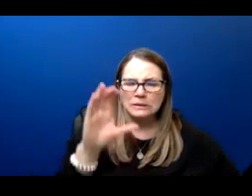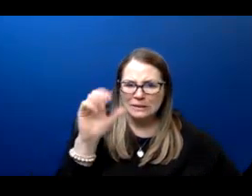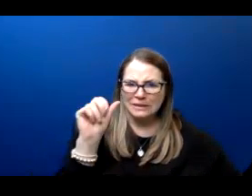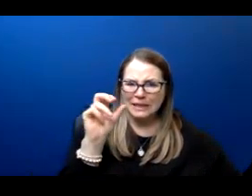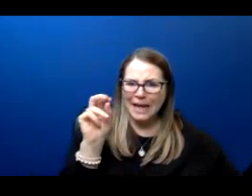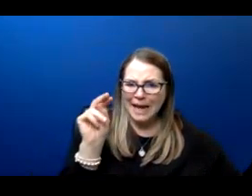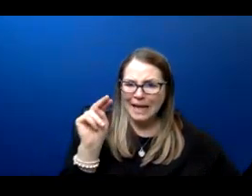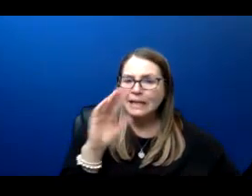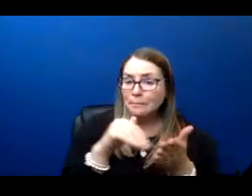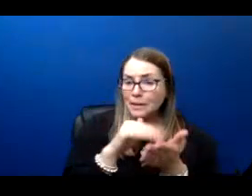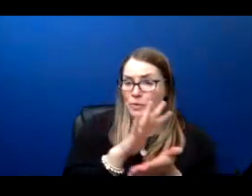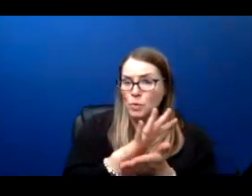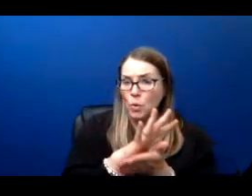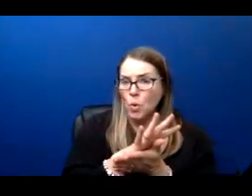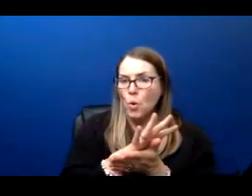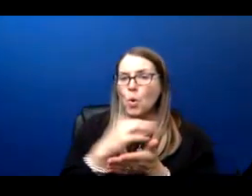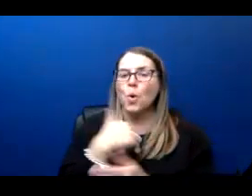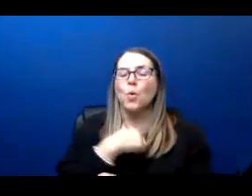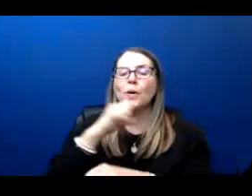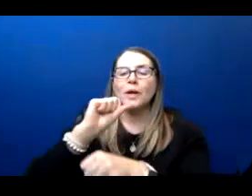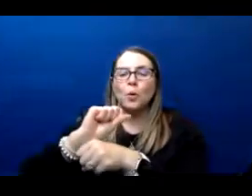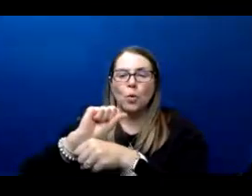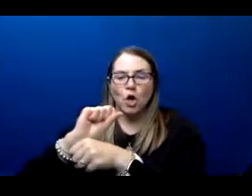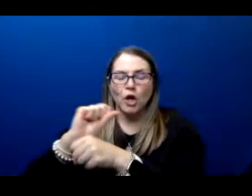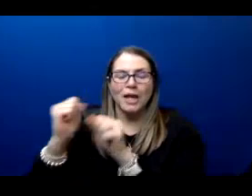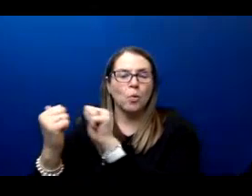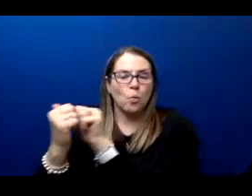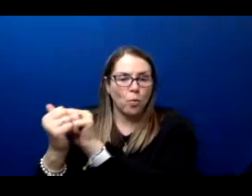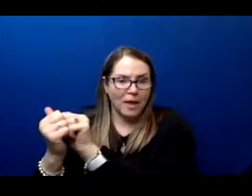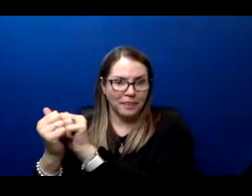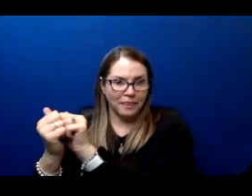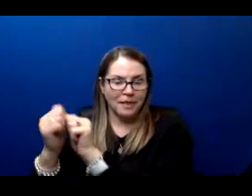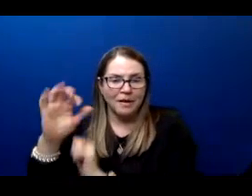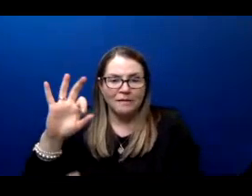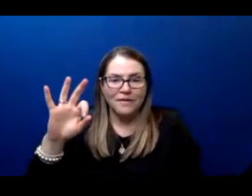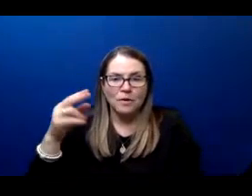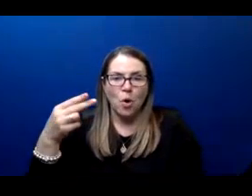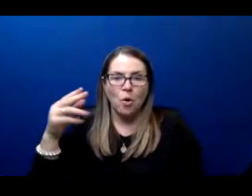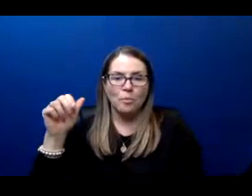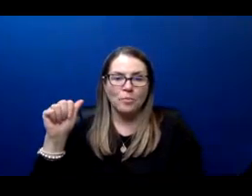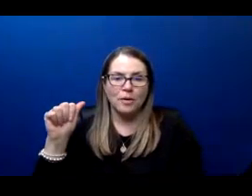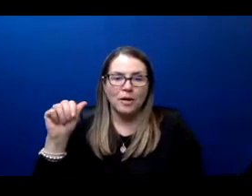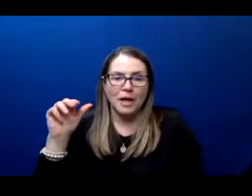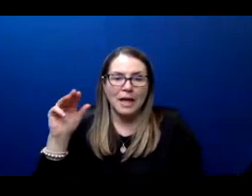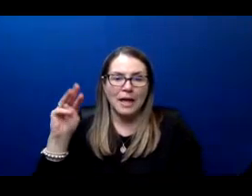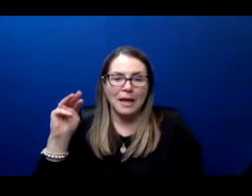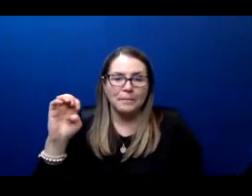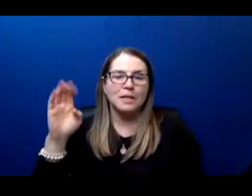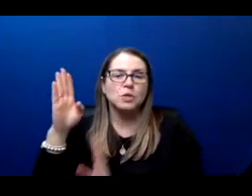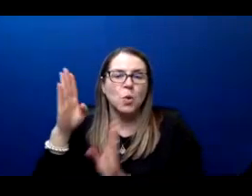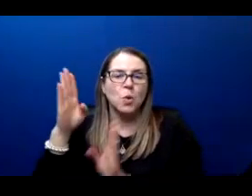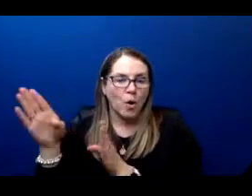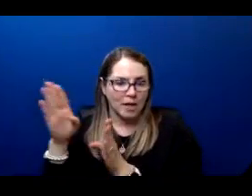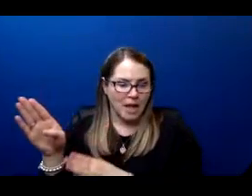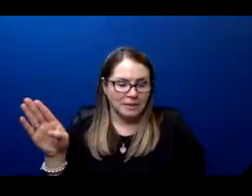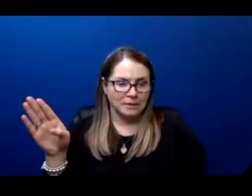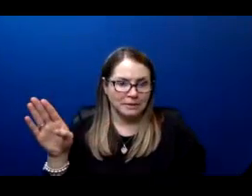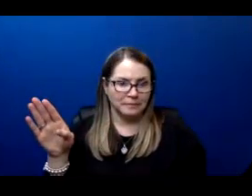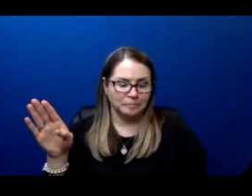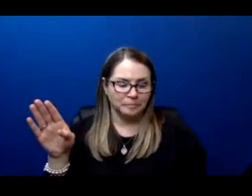it. We are working in concert with Fountain of Hope Church to organize. Thank you. You